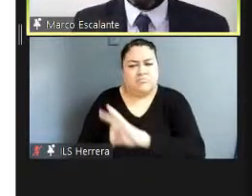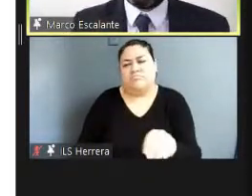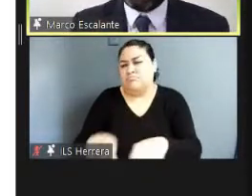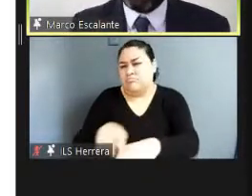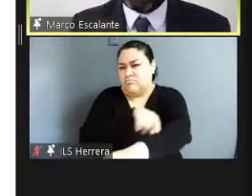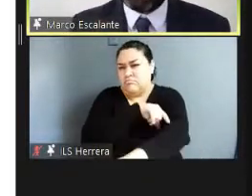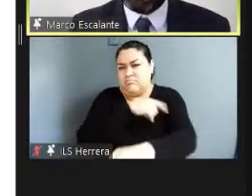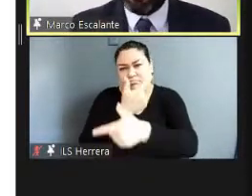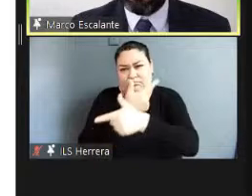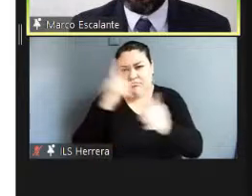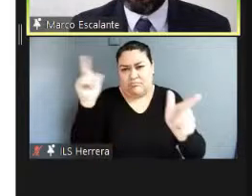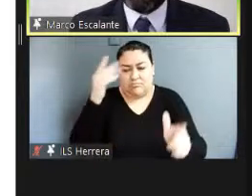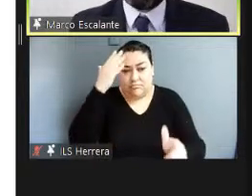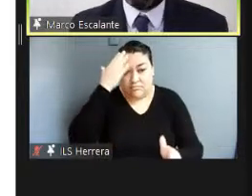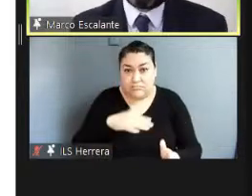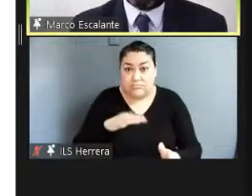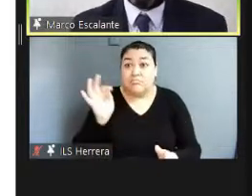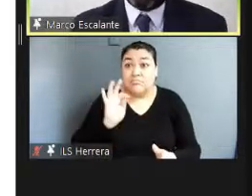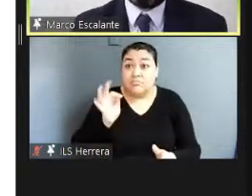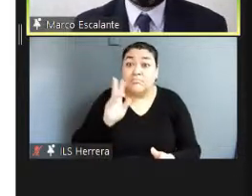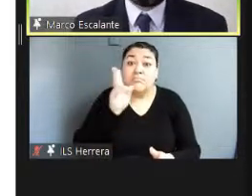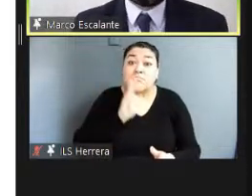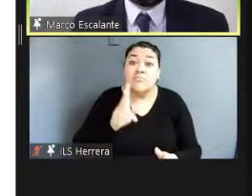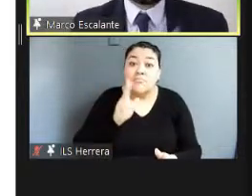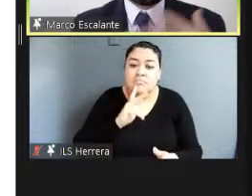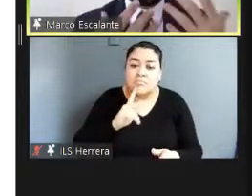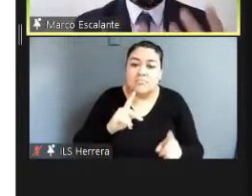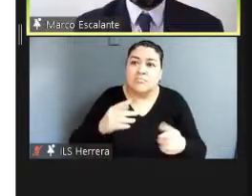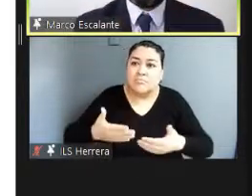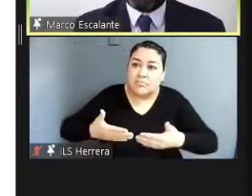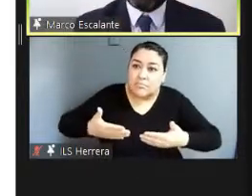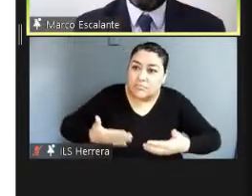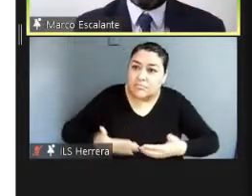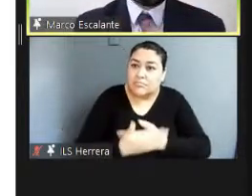we may include whatever we want. We may include assessment of